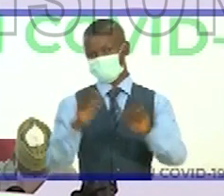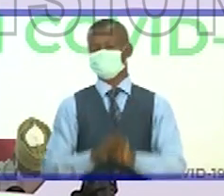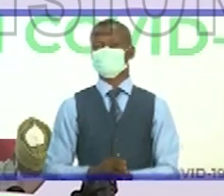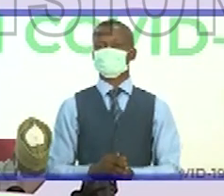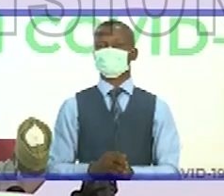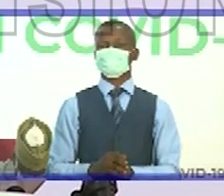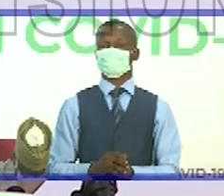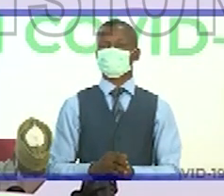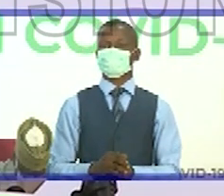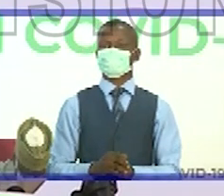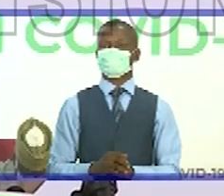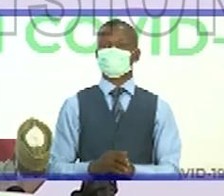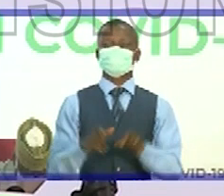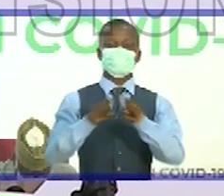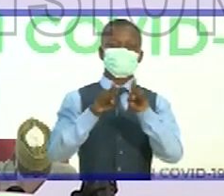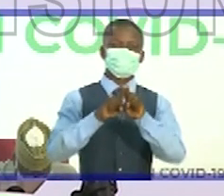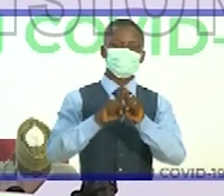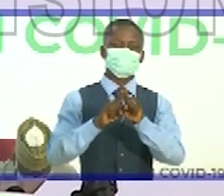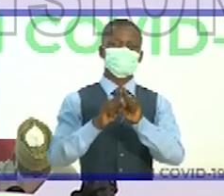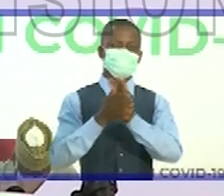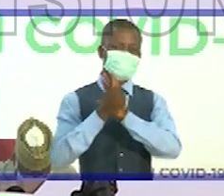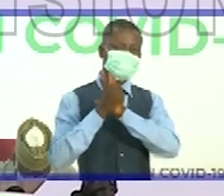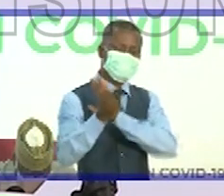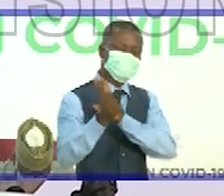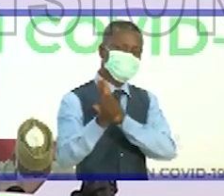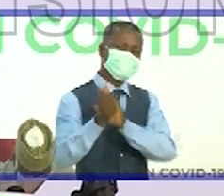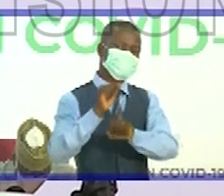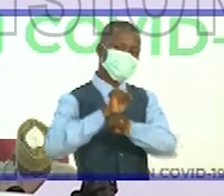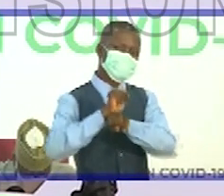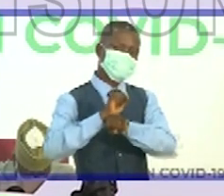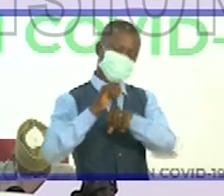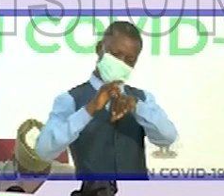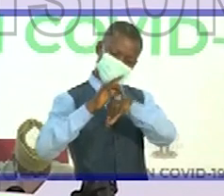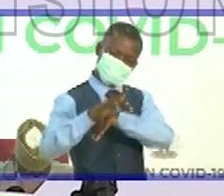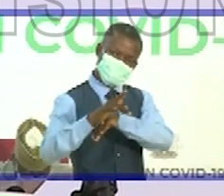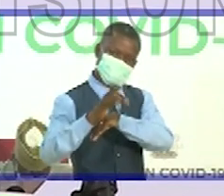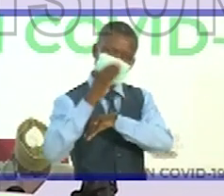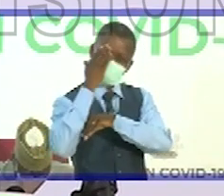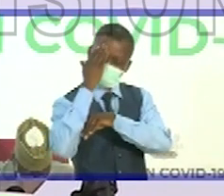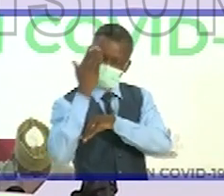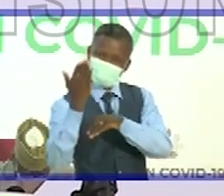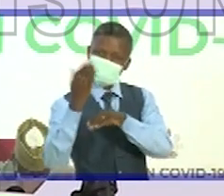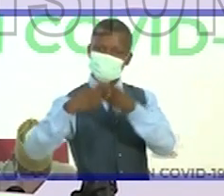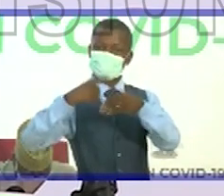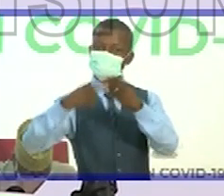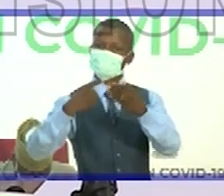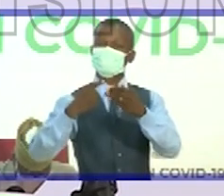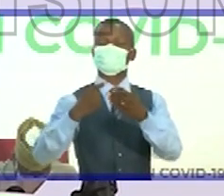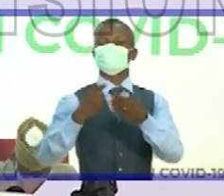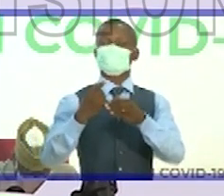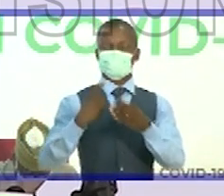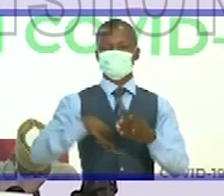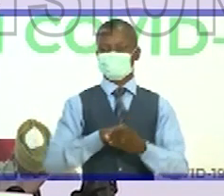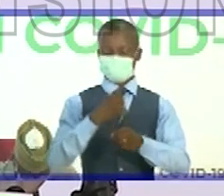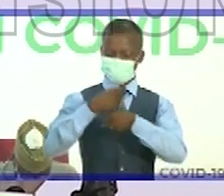on efficacy, i.e., do they work or not, the earliest data that we know about will be available by